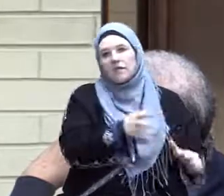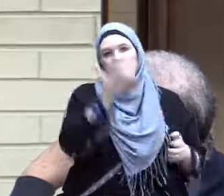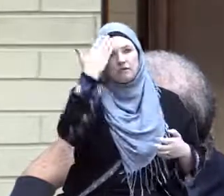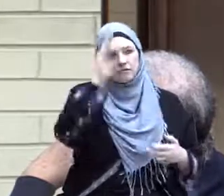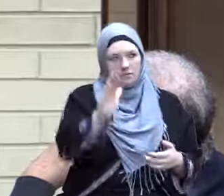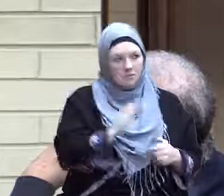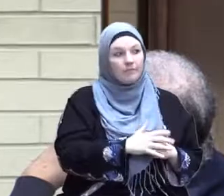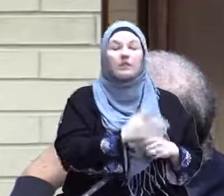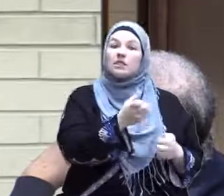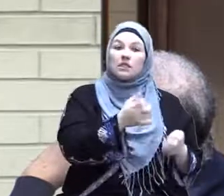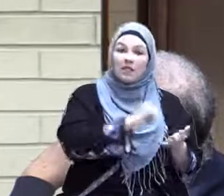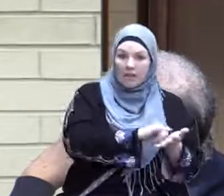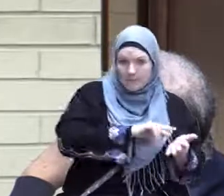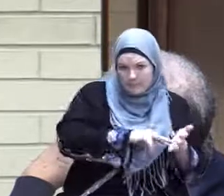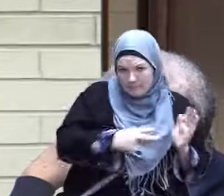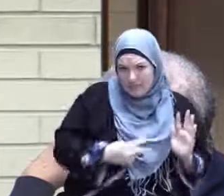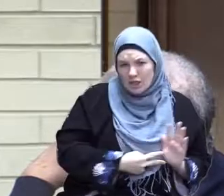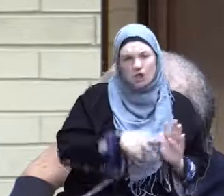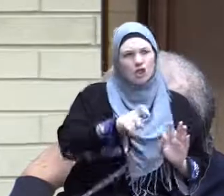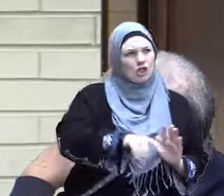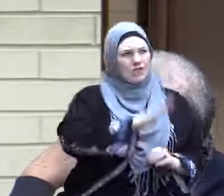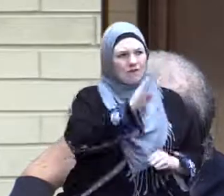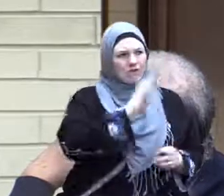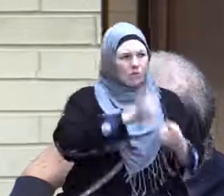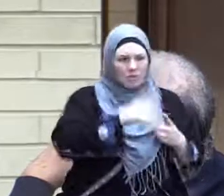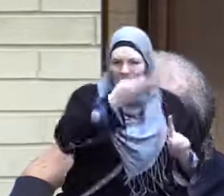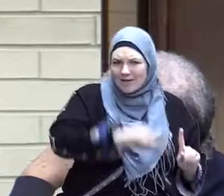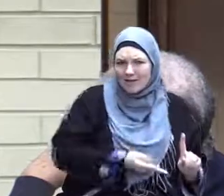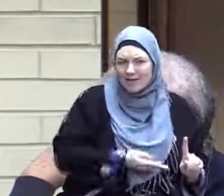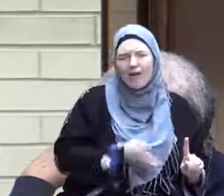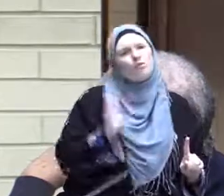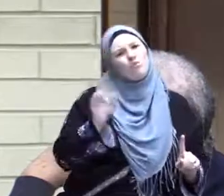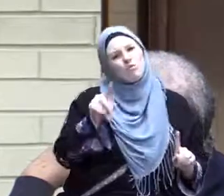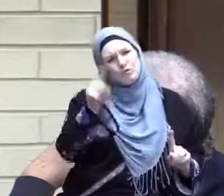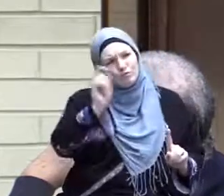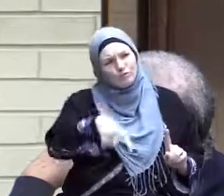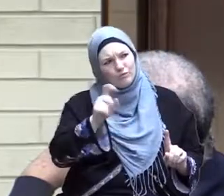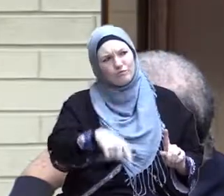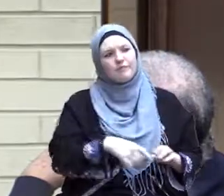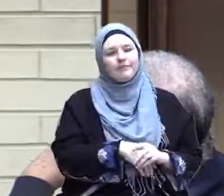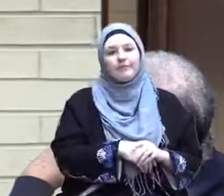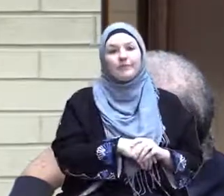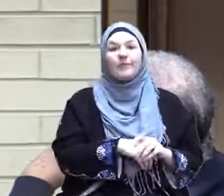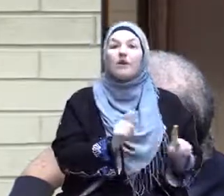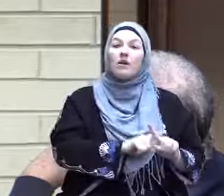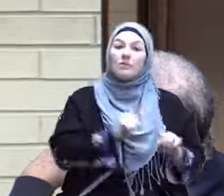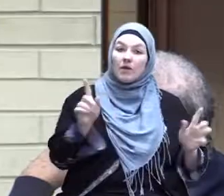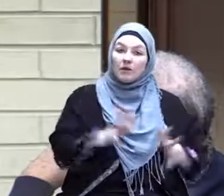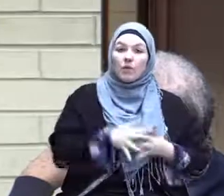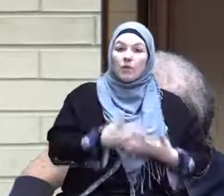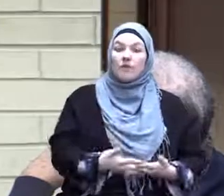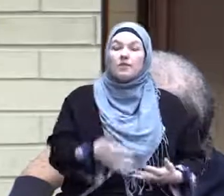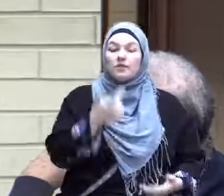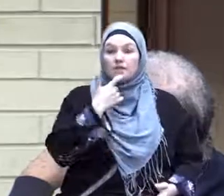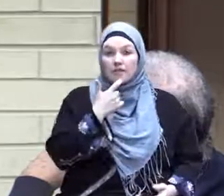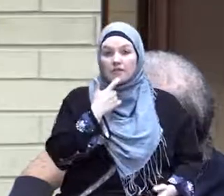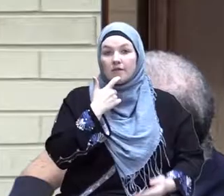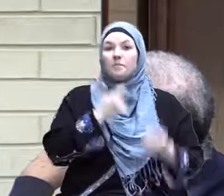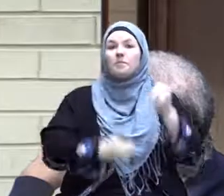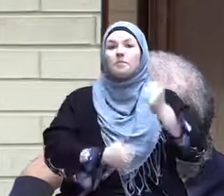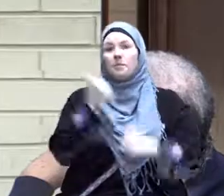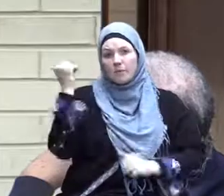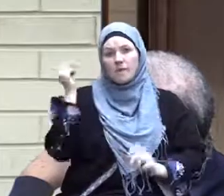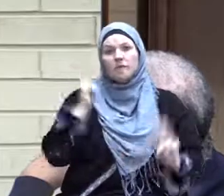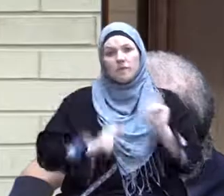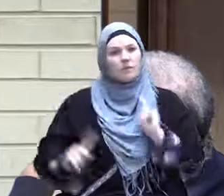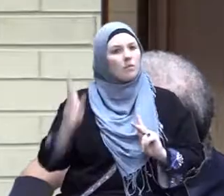know. Does it mean that you should never talk to him? No, you should. But the Quran is saying the vast